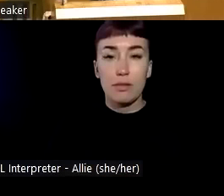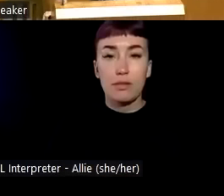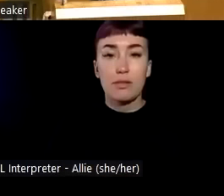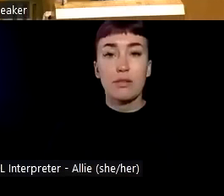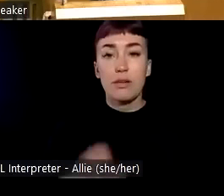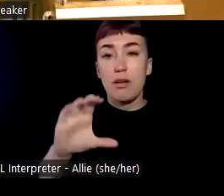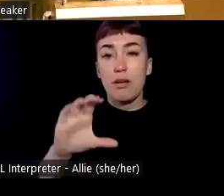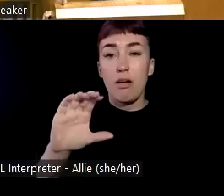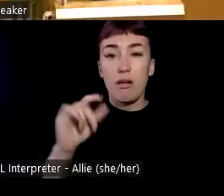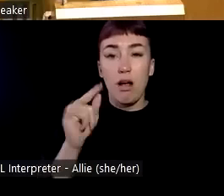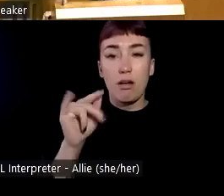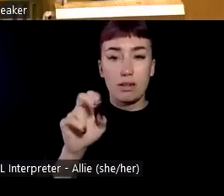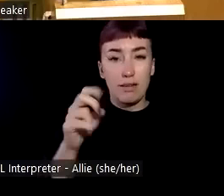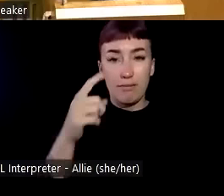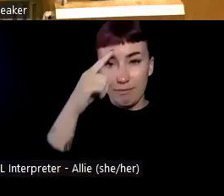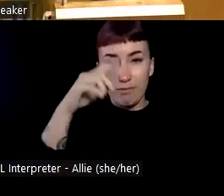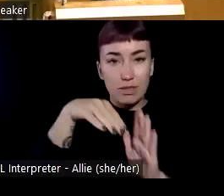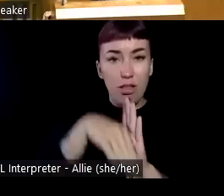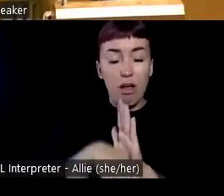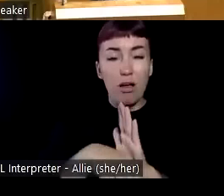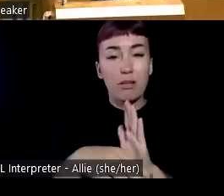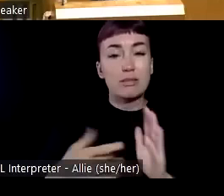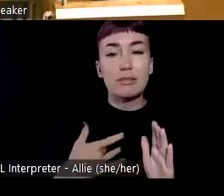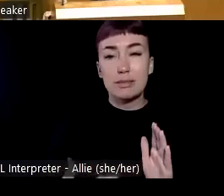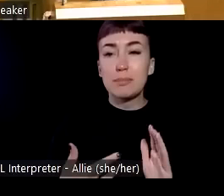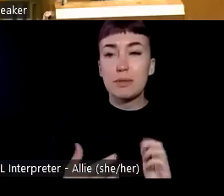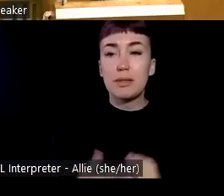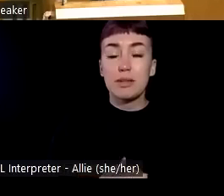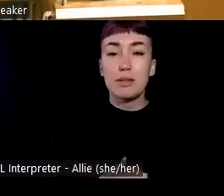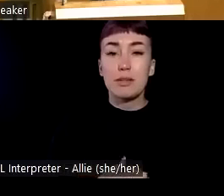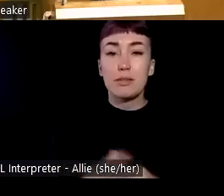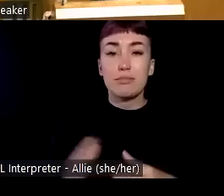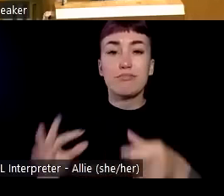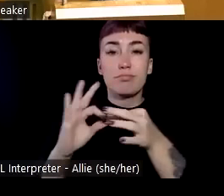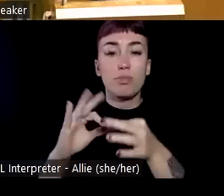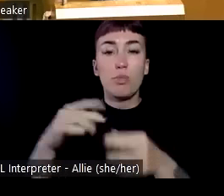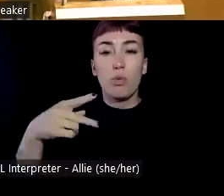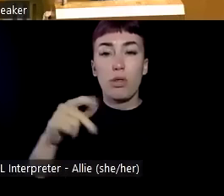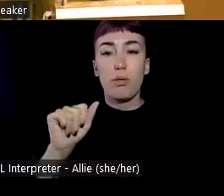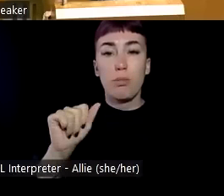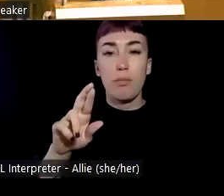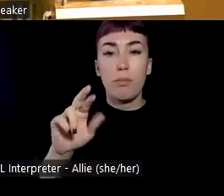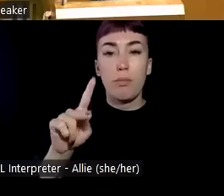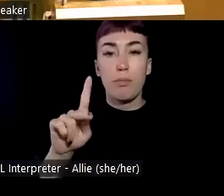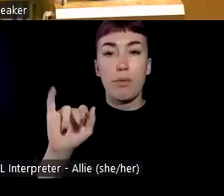cognitive decline, typically accompanied by Parkinson's.